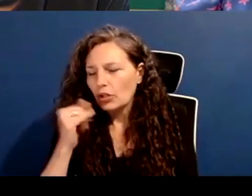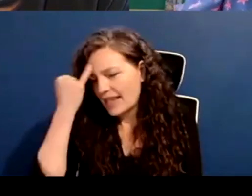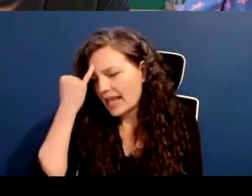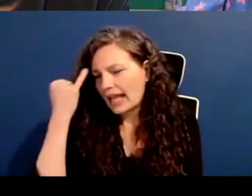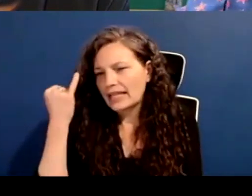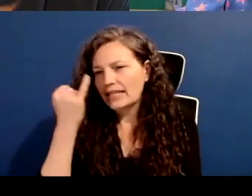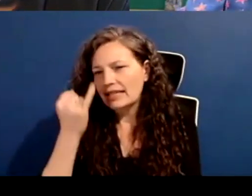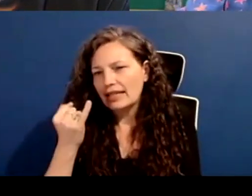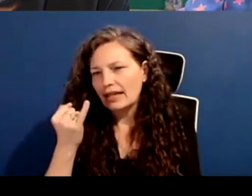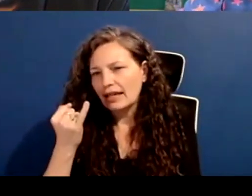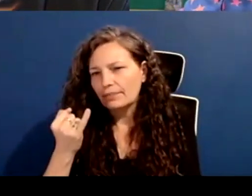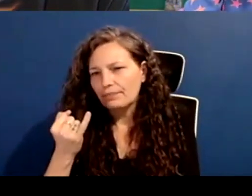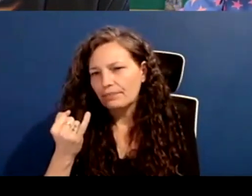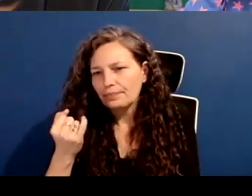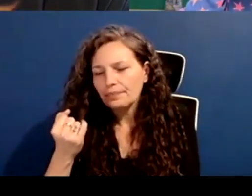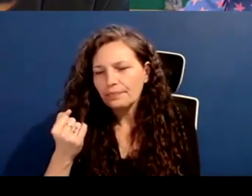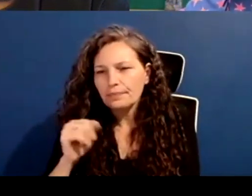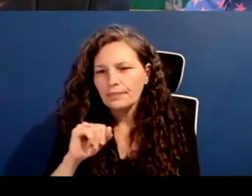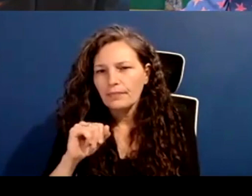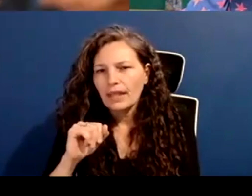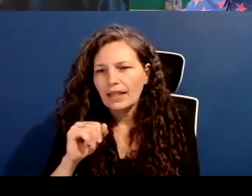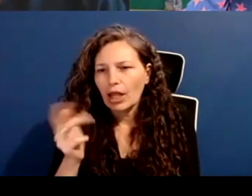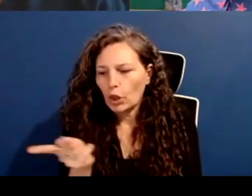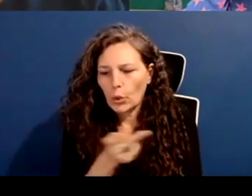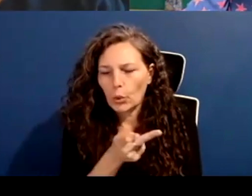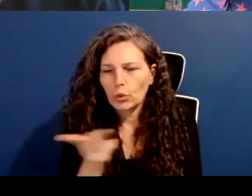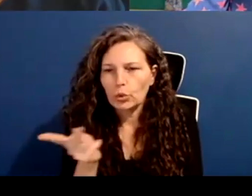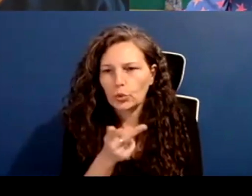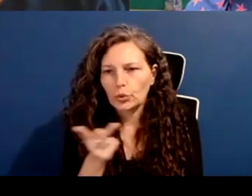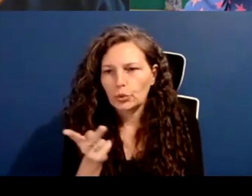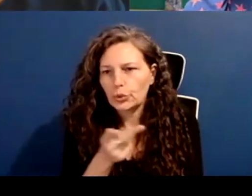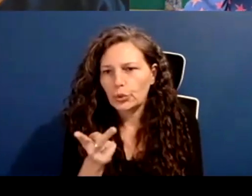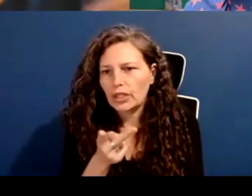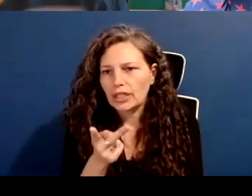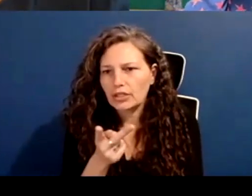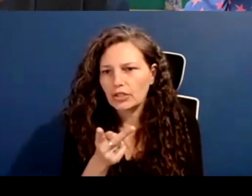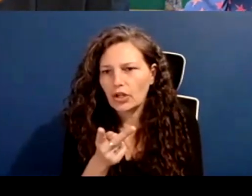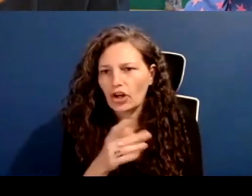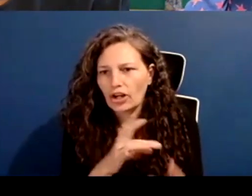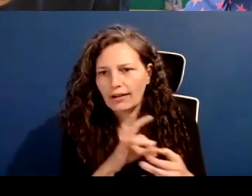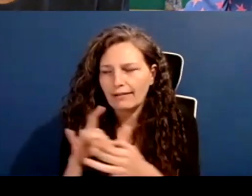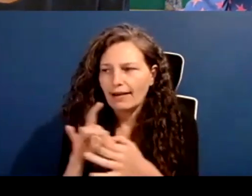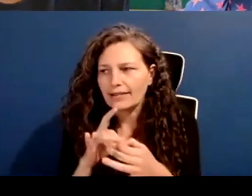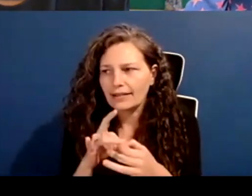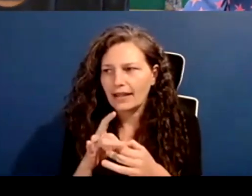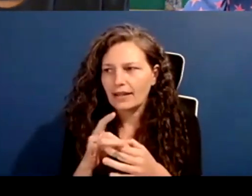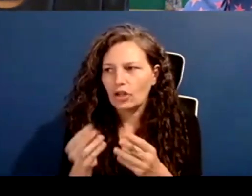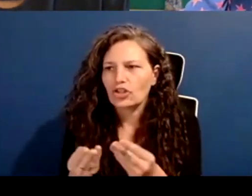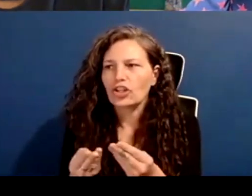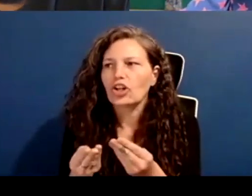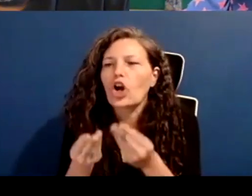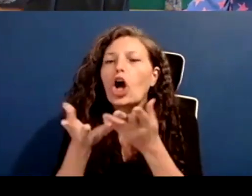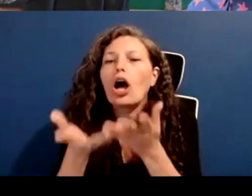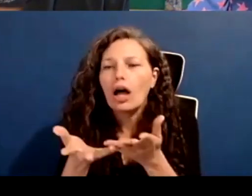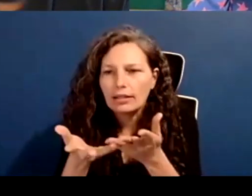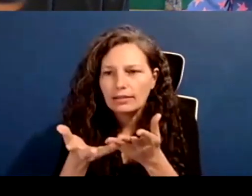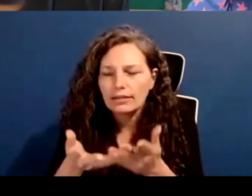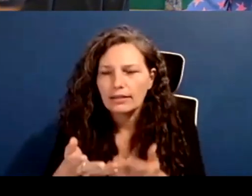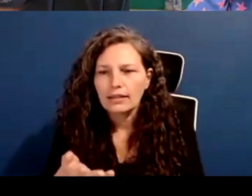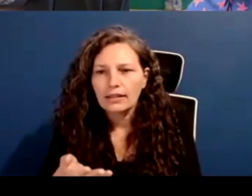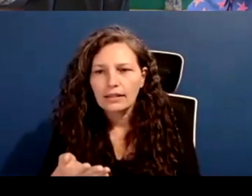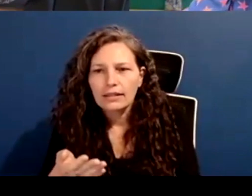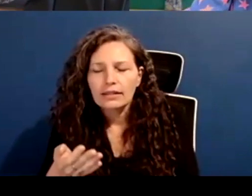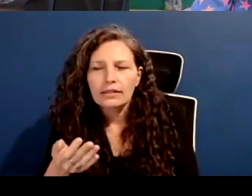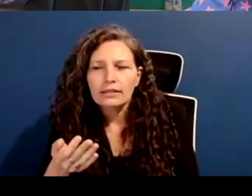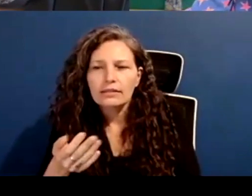two things, it's like there's a causality there, right? And so while there might be some